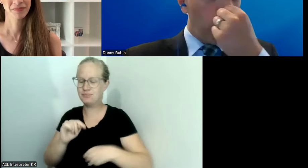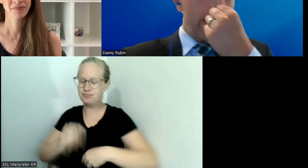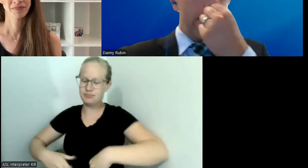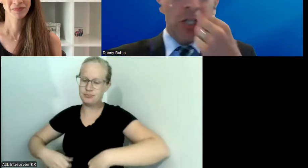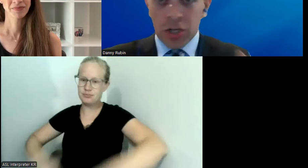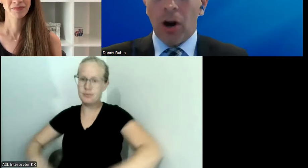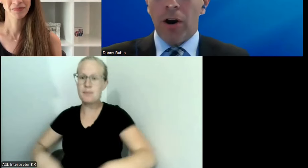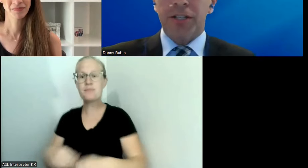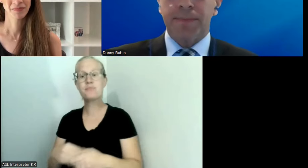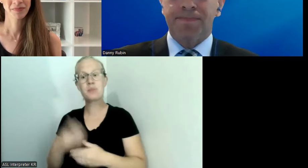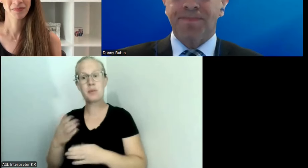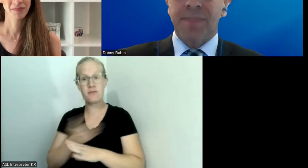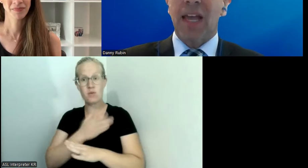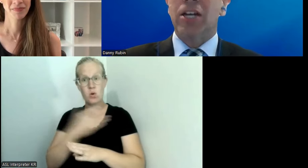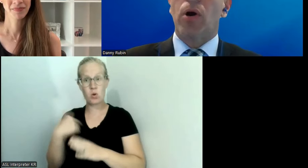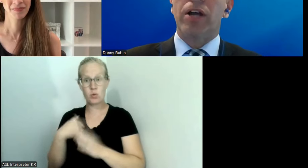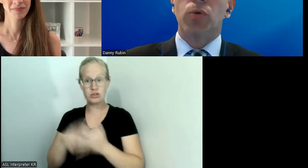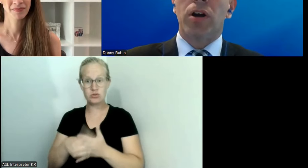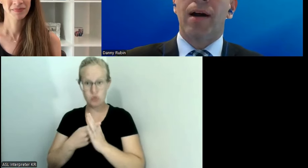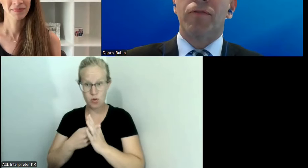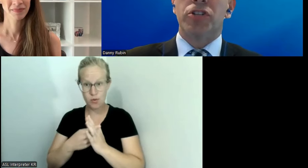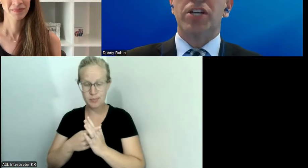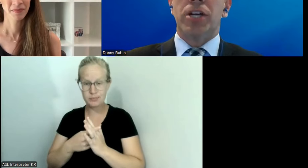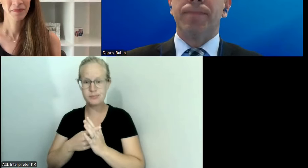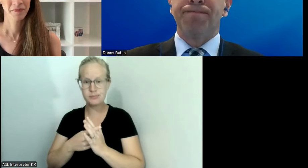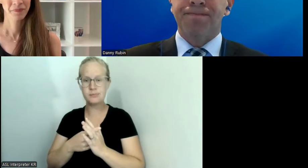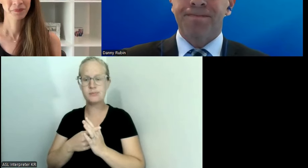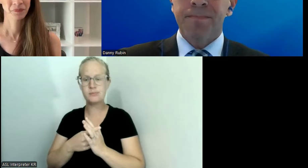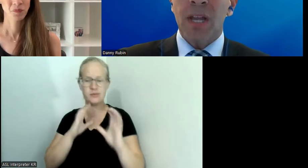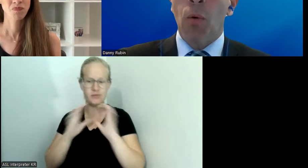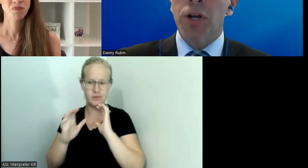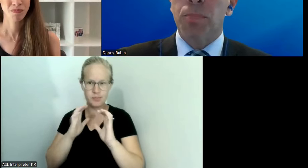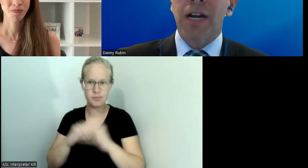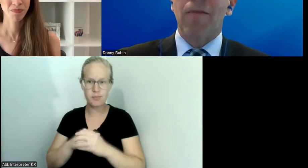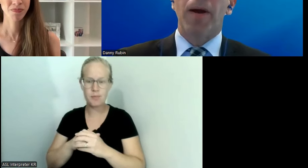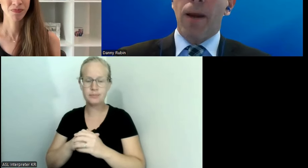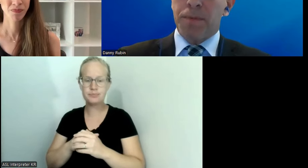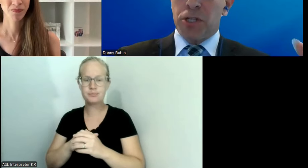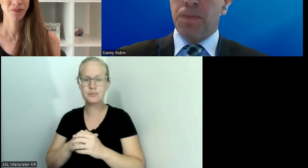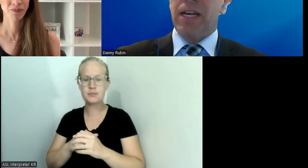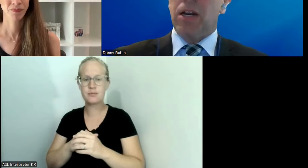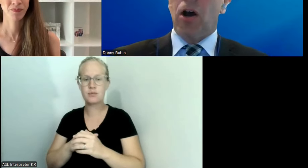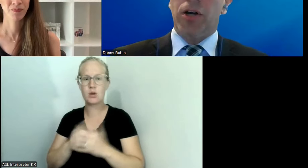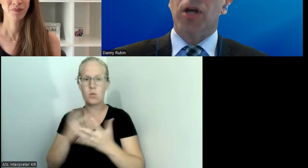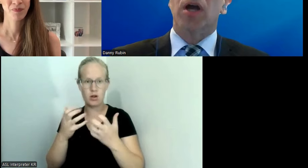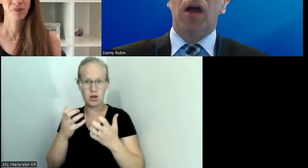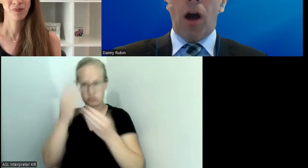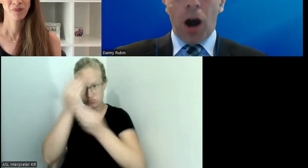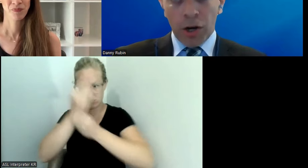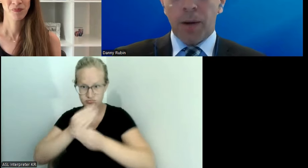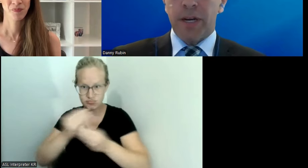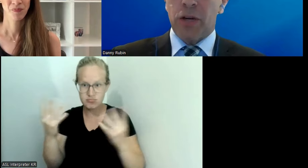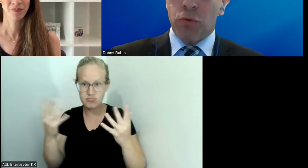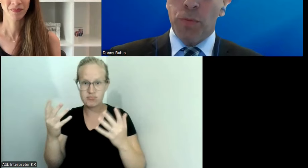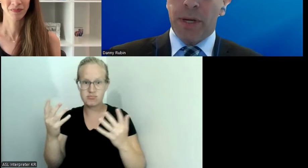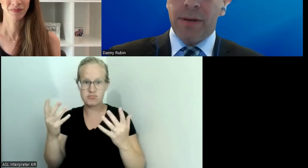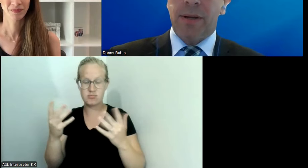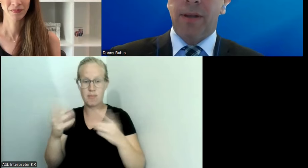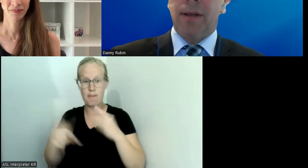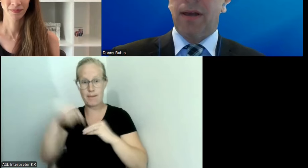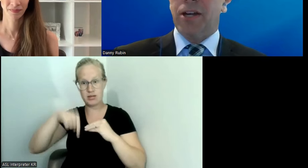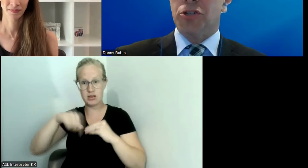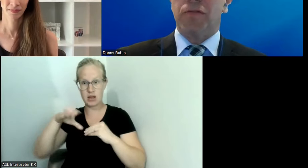Before we start into our conversation, I want to bring everybody up to speed on our company